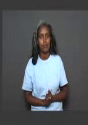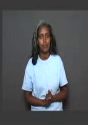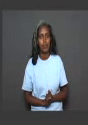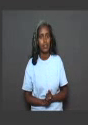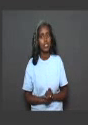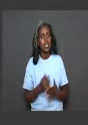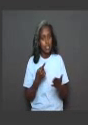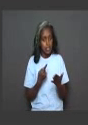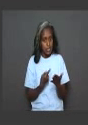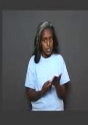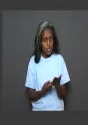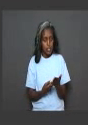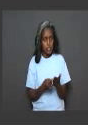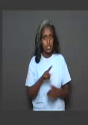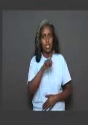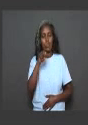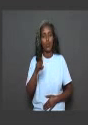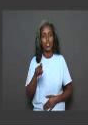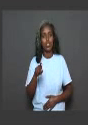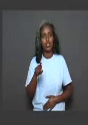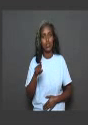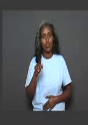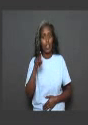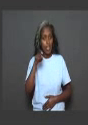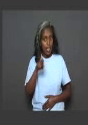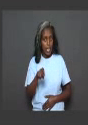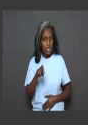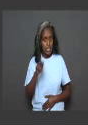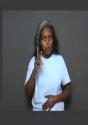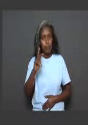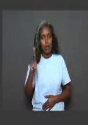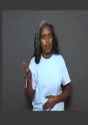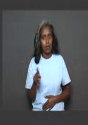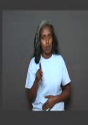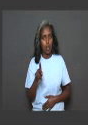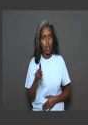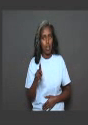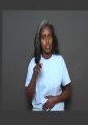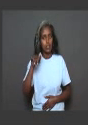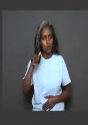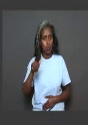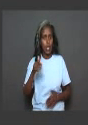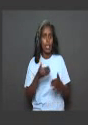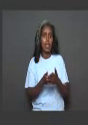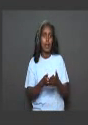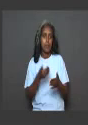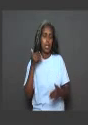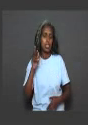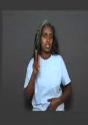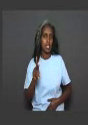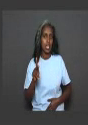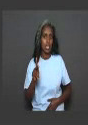Thus, the equation of an x parabola is y minus